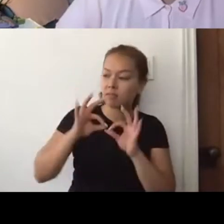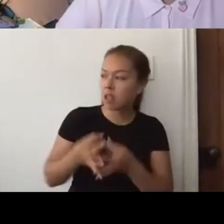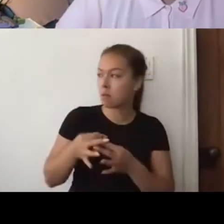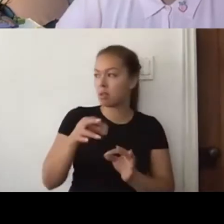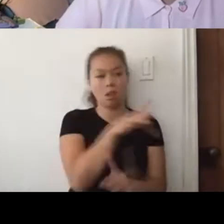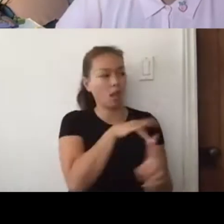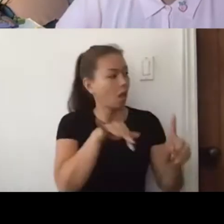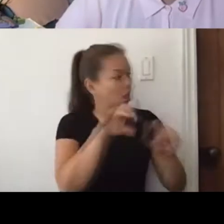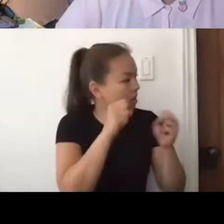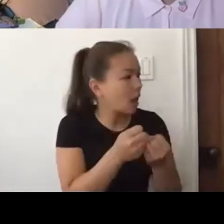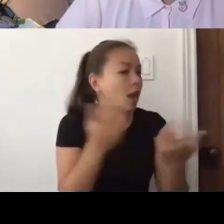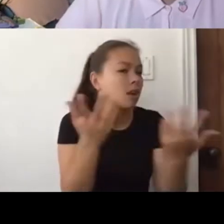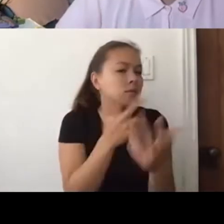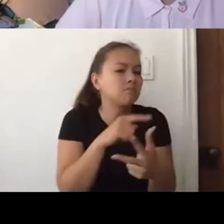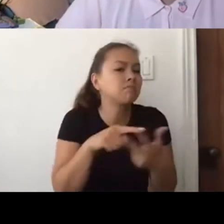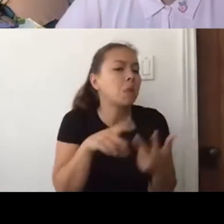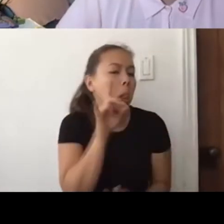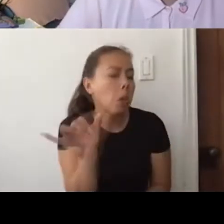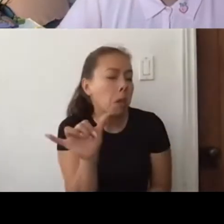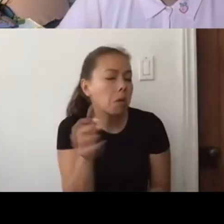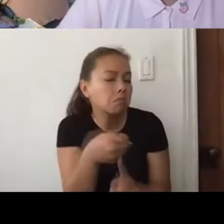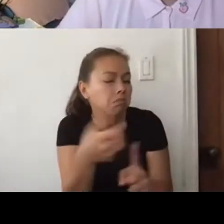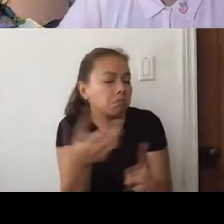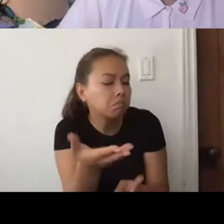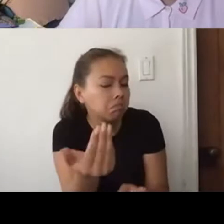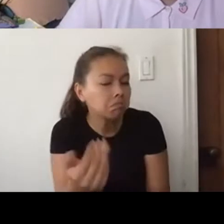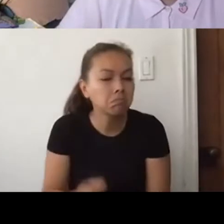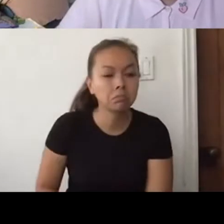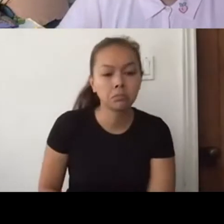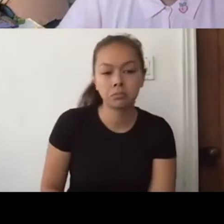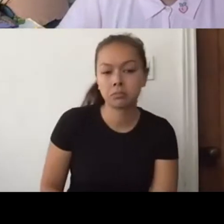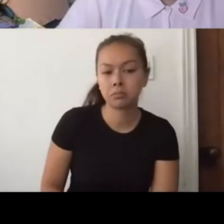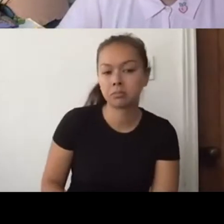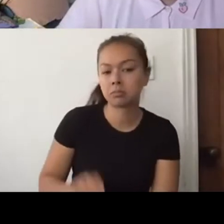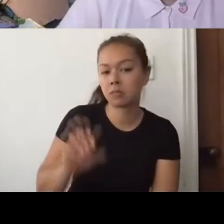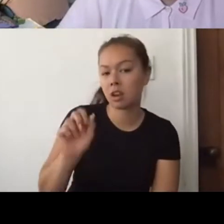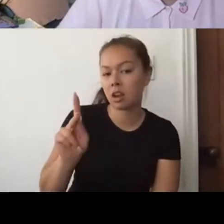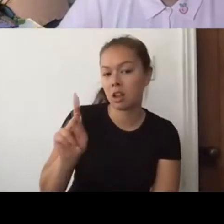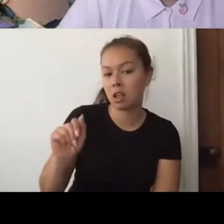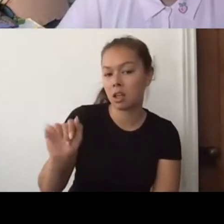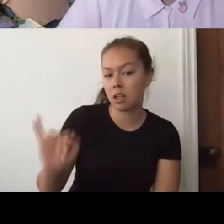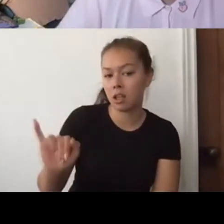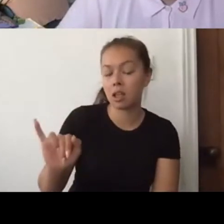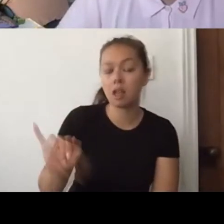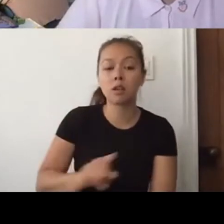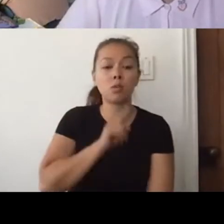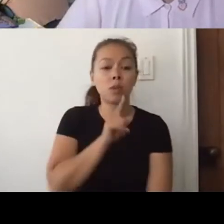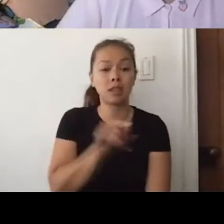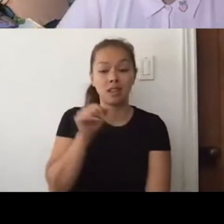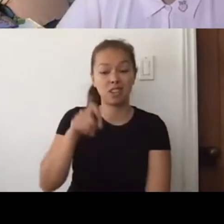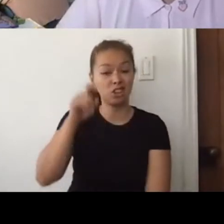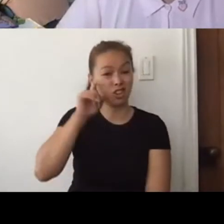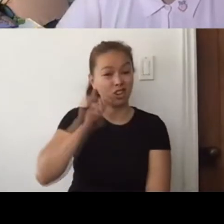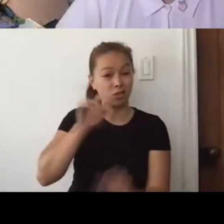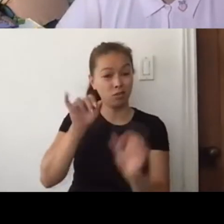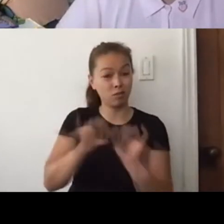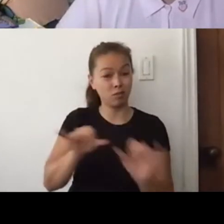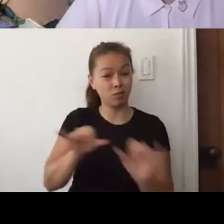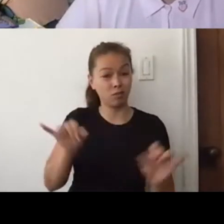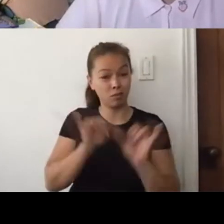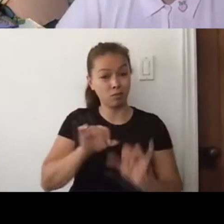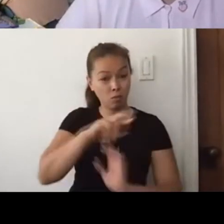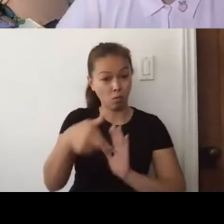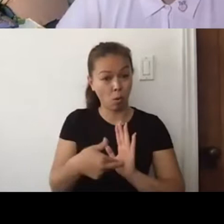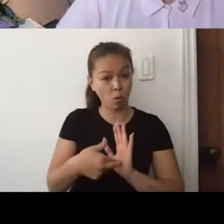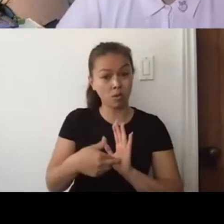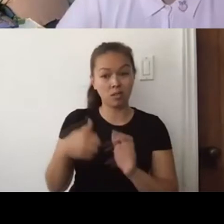Sure. Well, first of all, I don't even like using the word traditional to describe a lot of these gender roles, because we can just